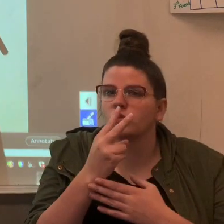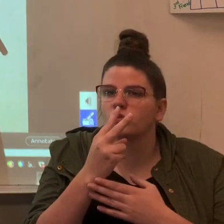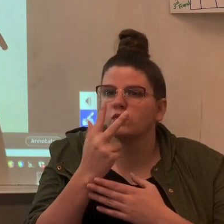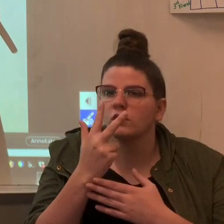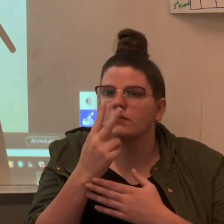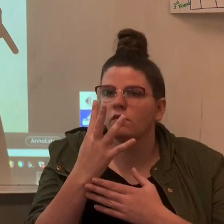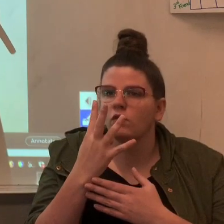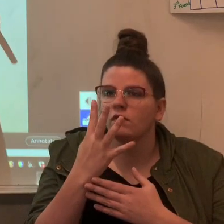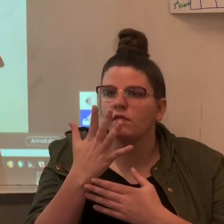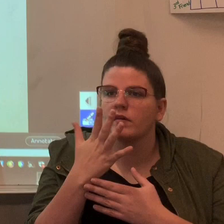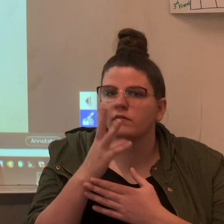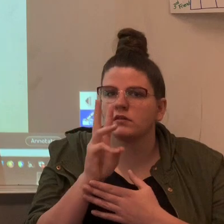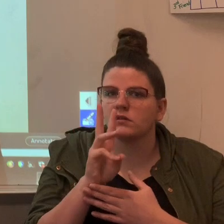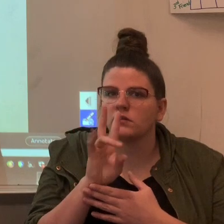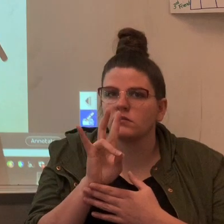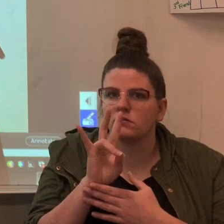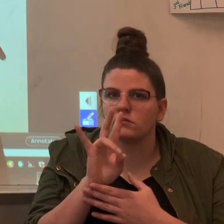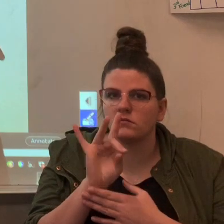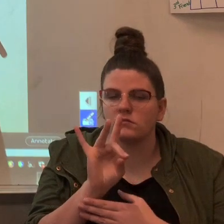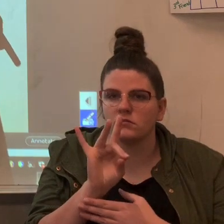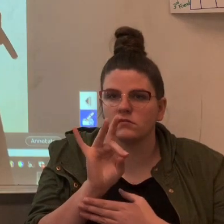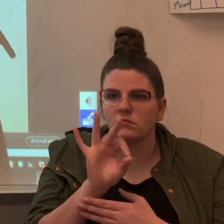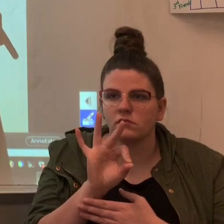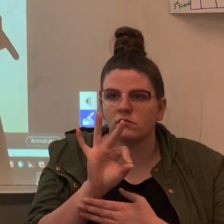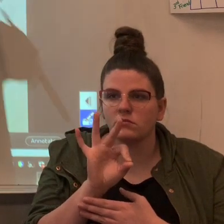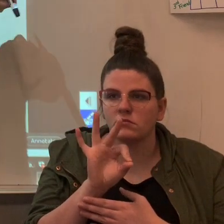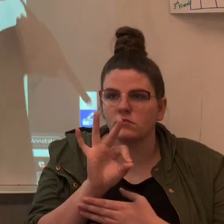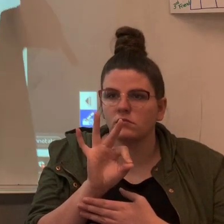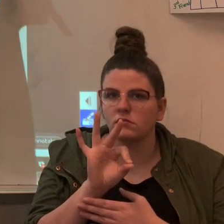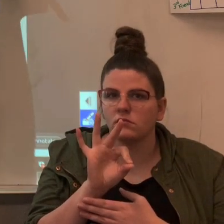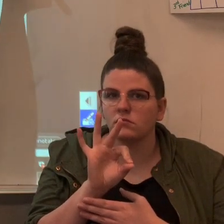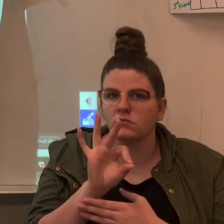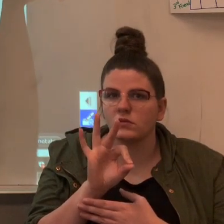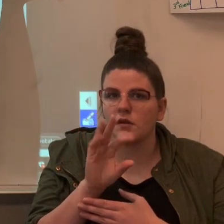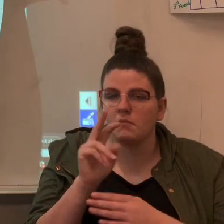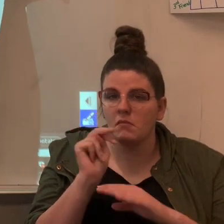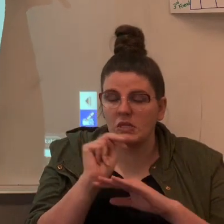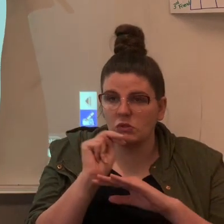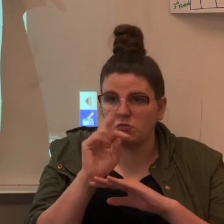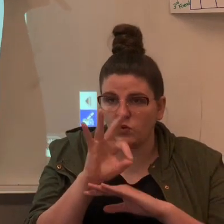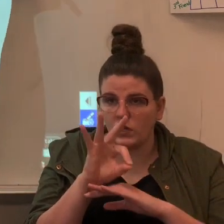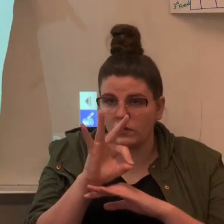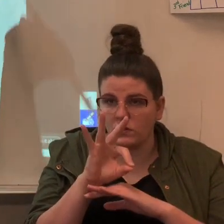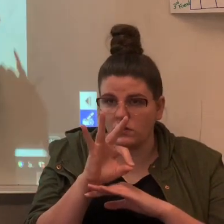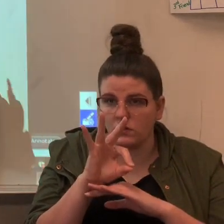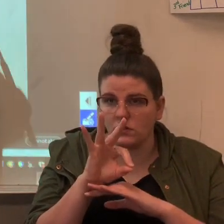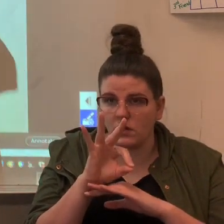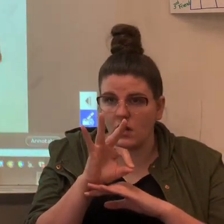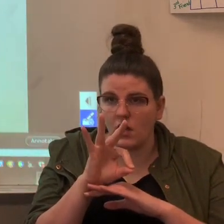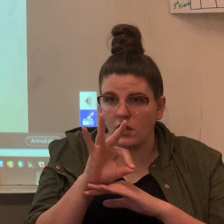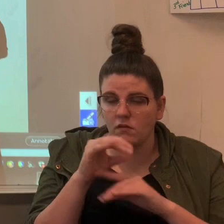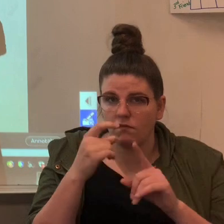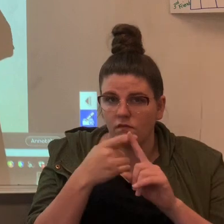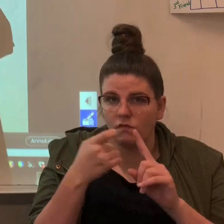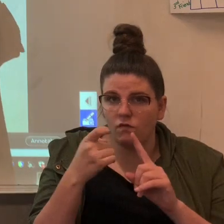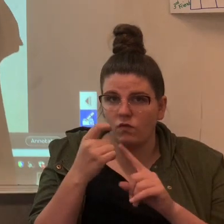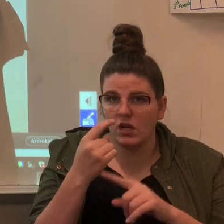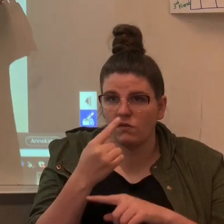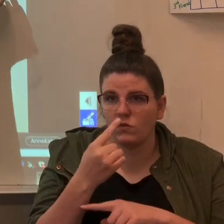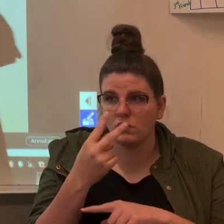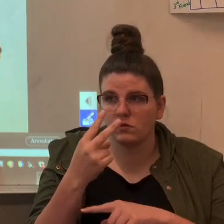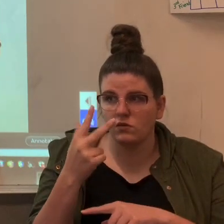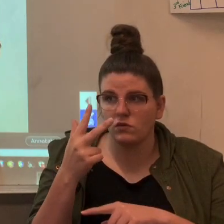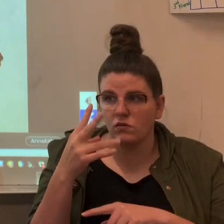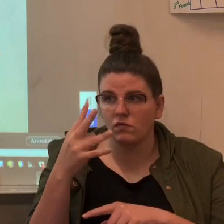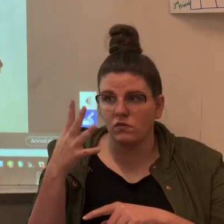4, 5, 6, 7, 8, 9. My numerator becomes 9 out of, and I have 1, 2, 3,